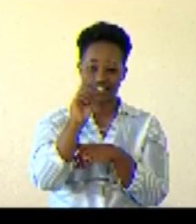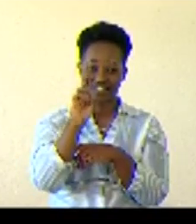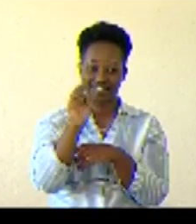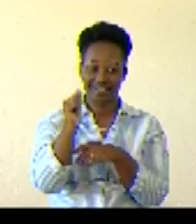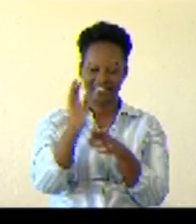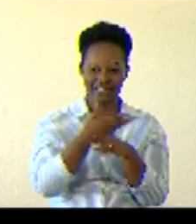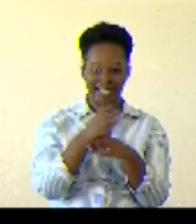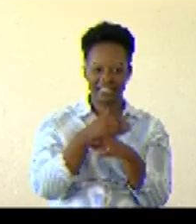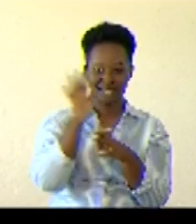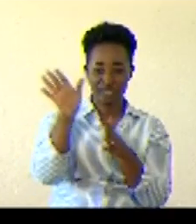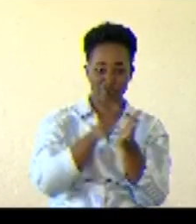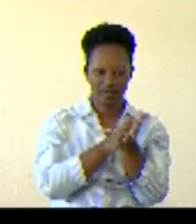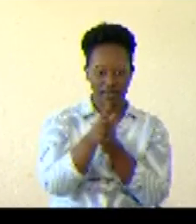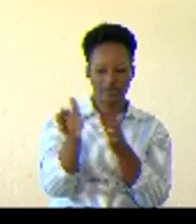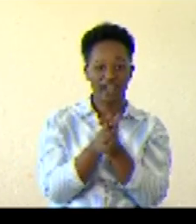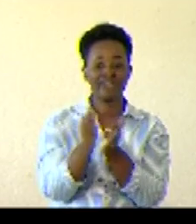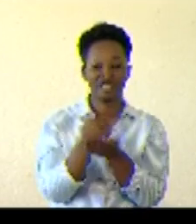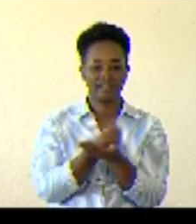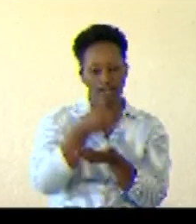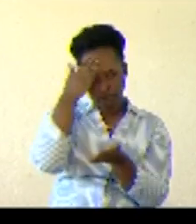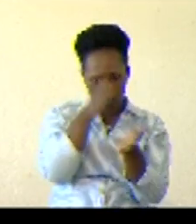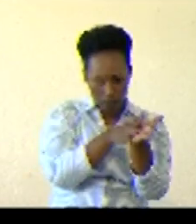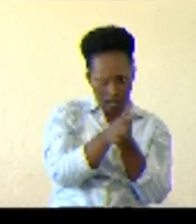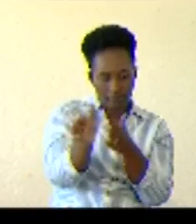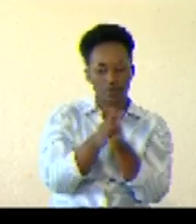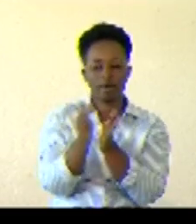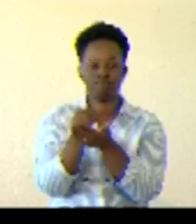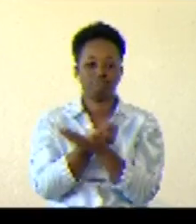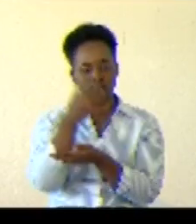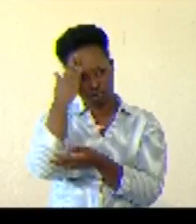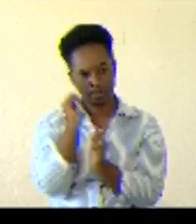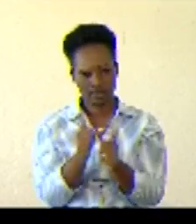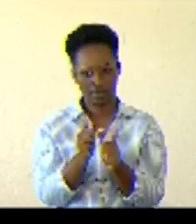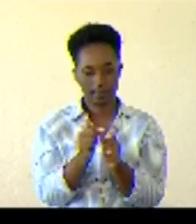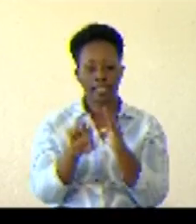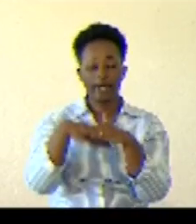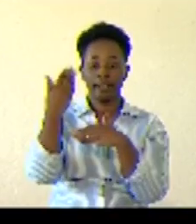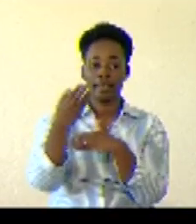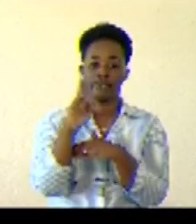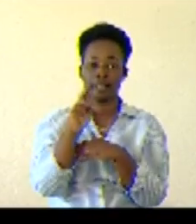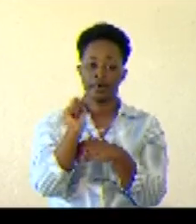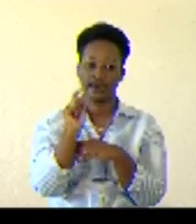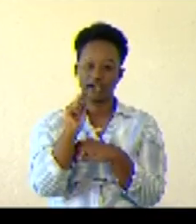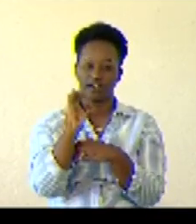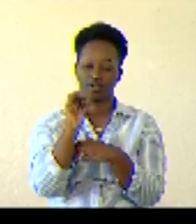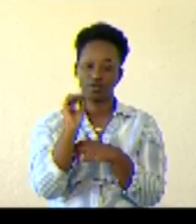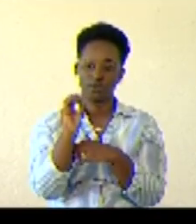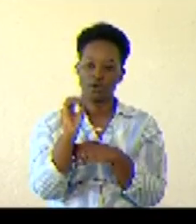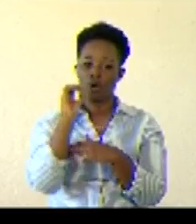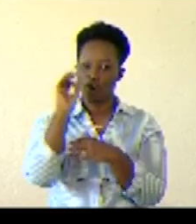savings. You know consumption, you know savings. The ratio of her monthly